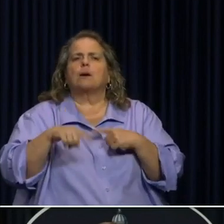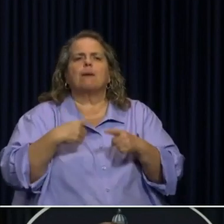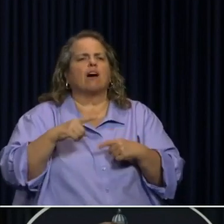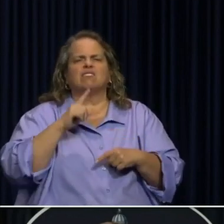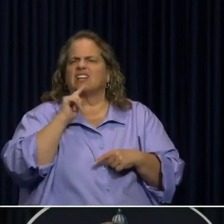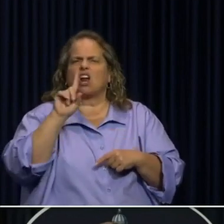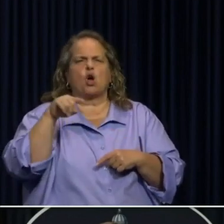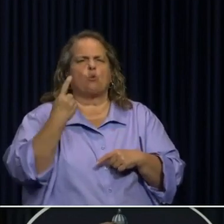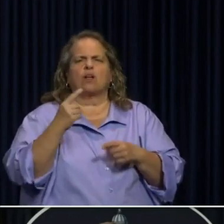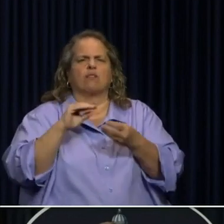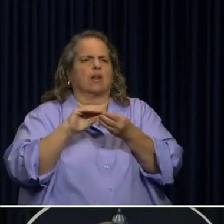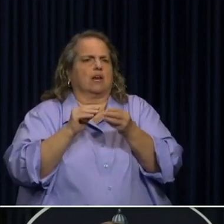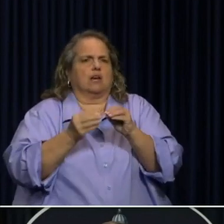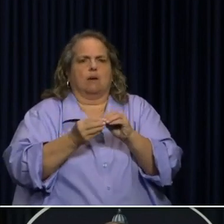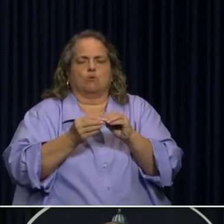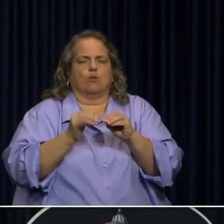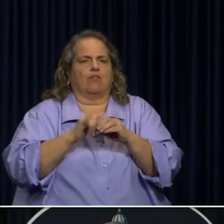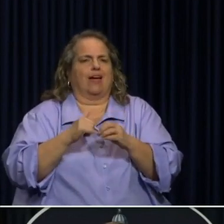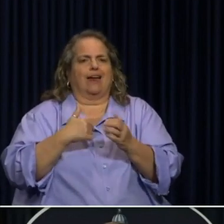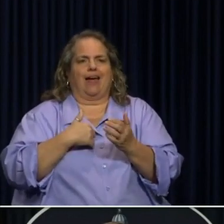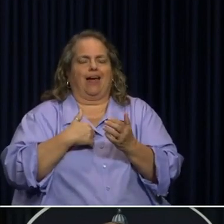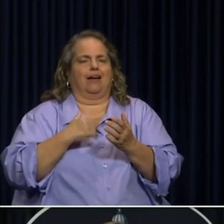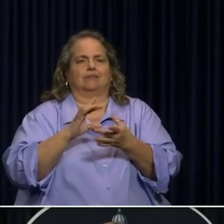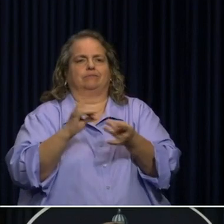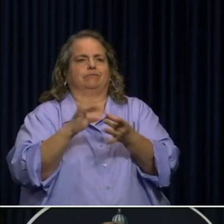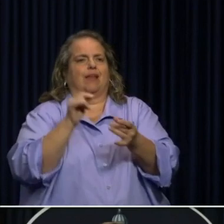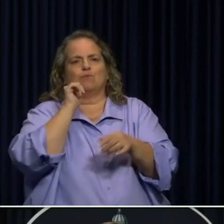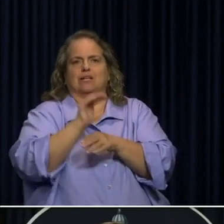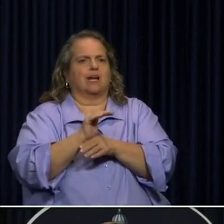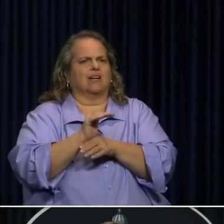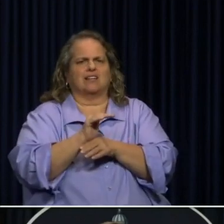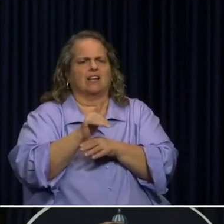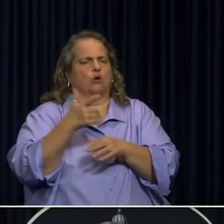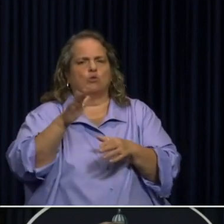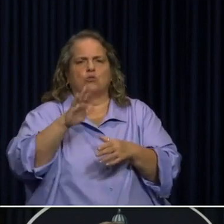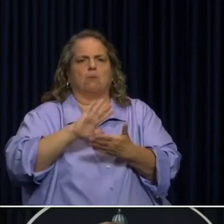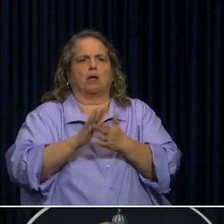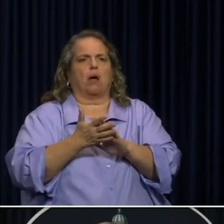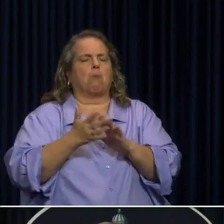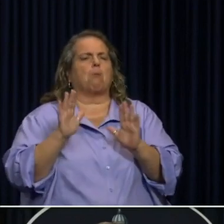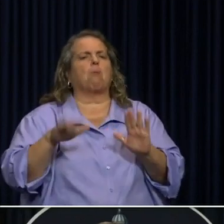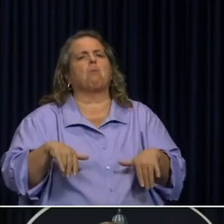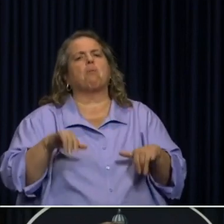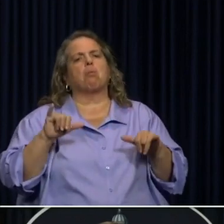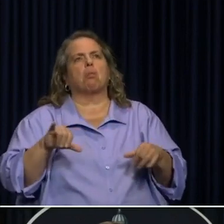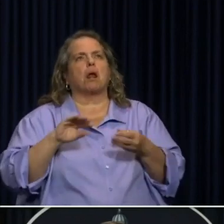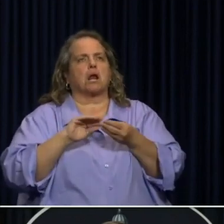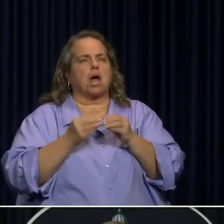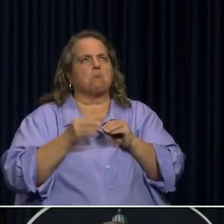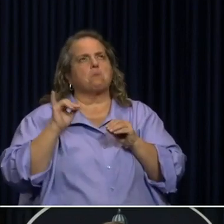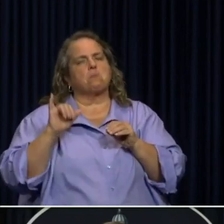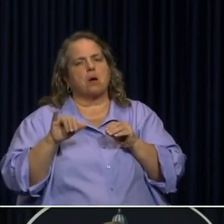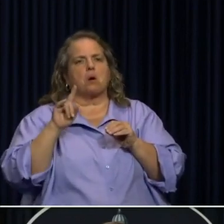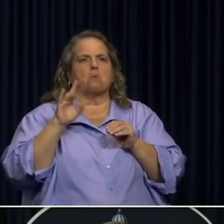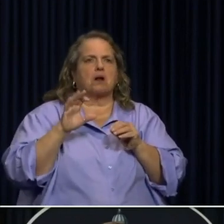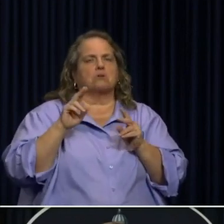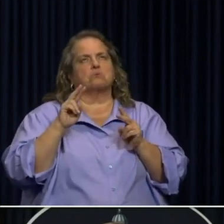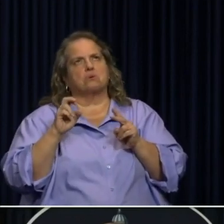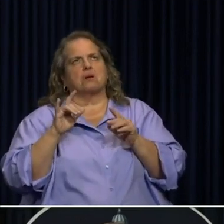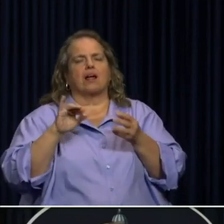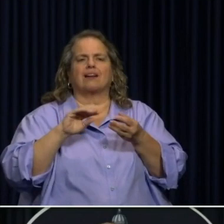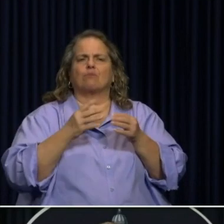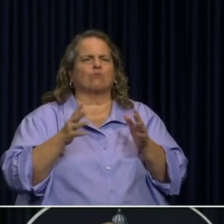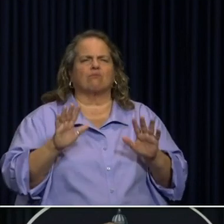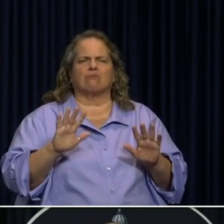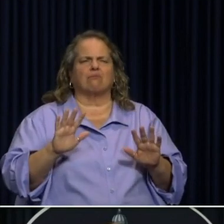number that I read off every night. That we don't become numb to this loss or to the number of cases. And